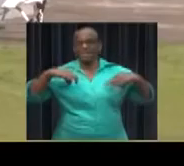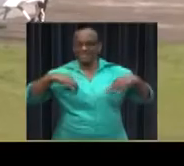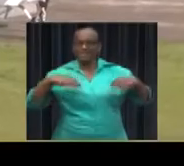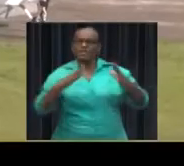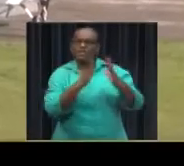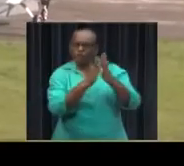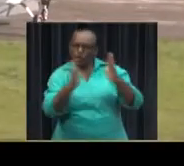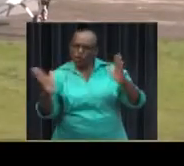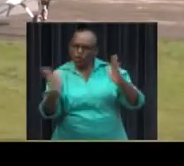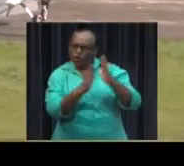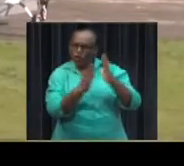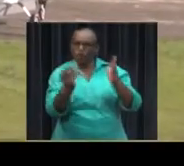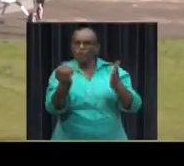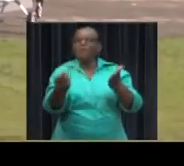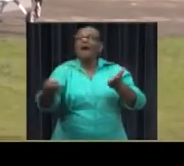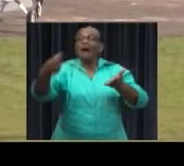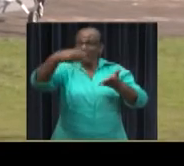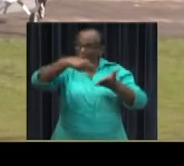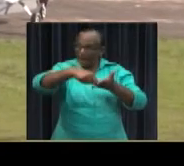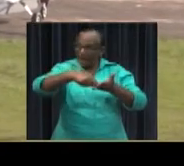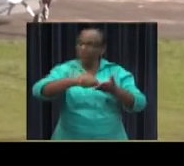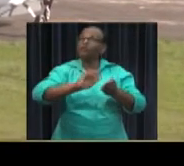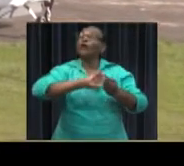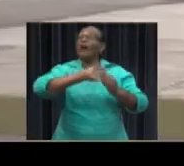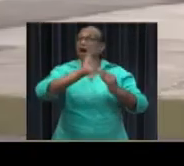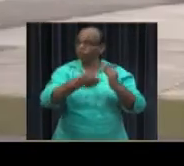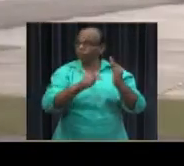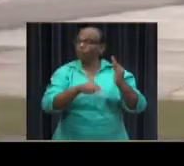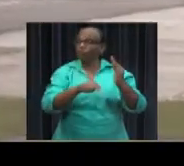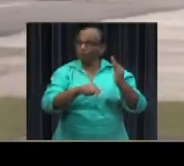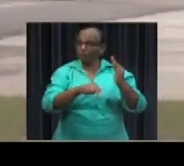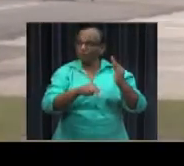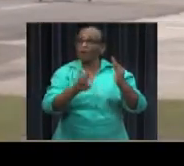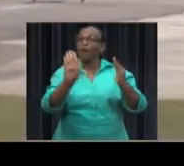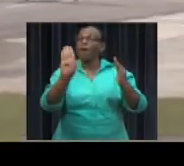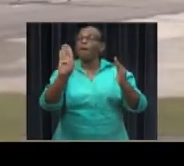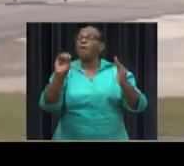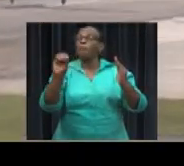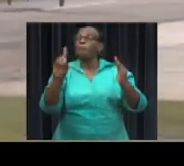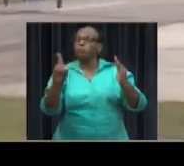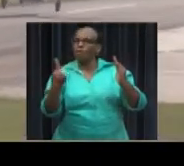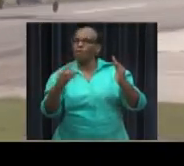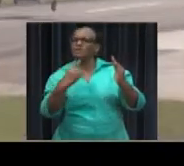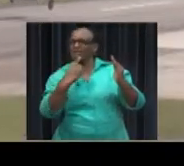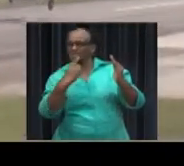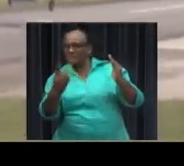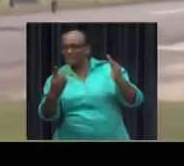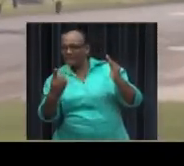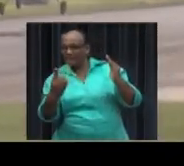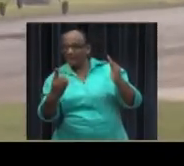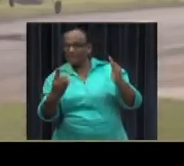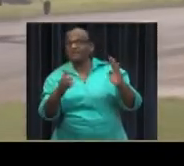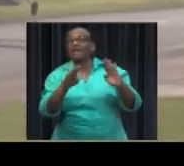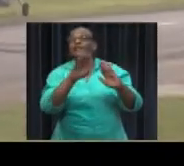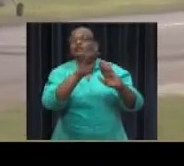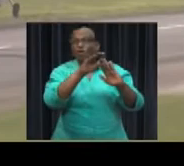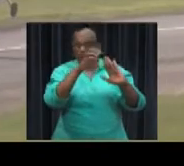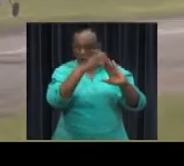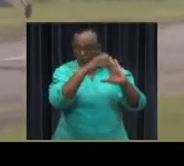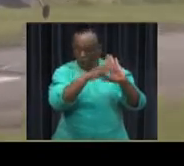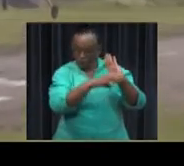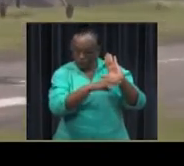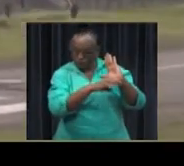the SATCA. The ministry was given the space to make the allowances in order. The